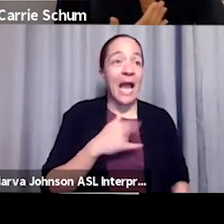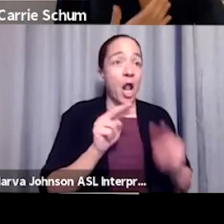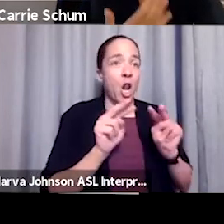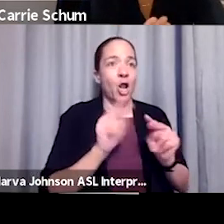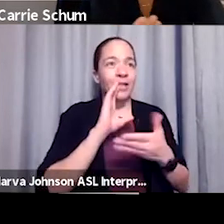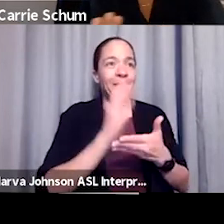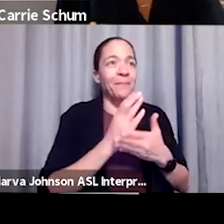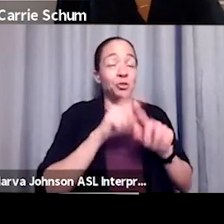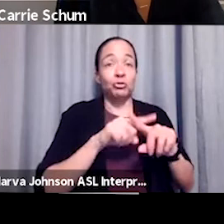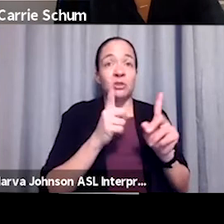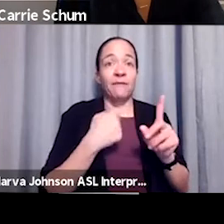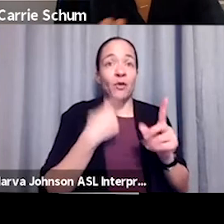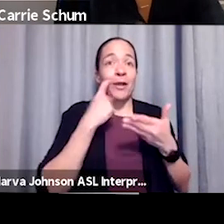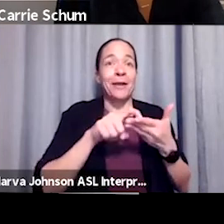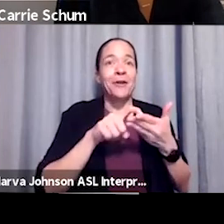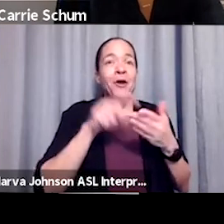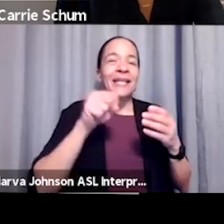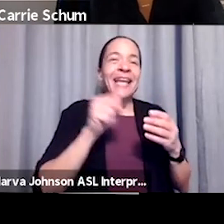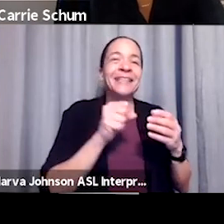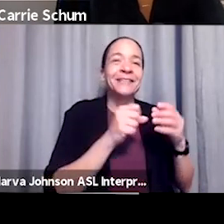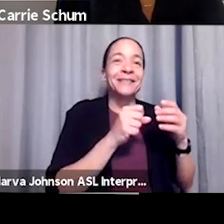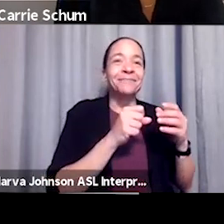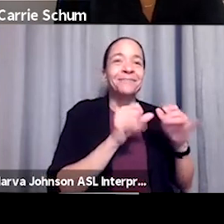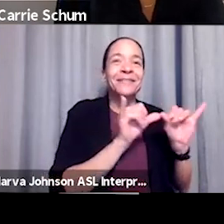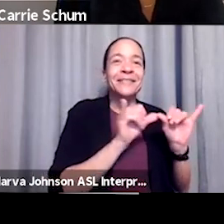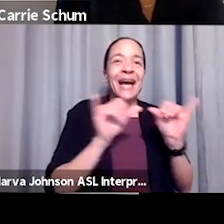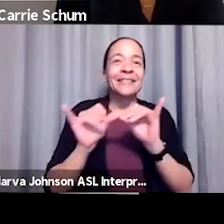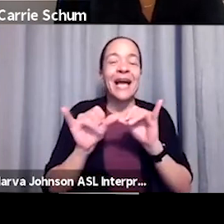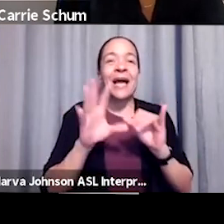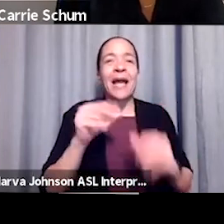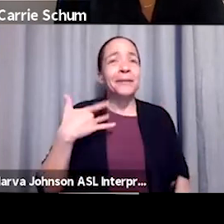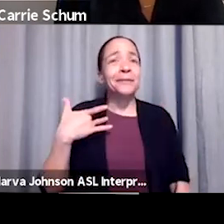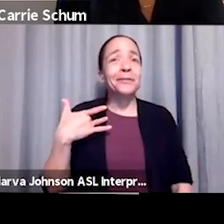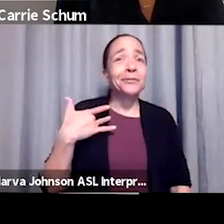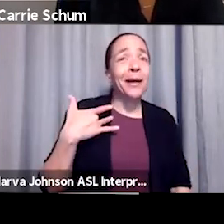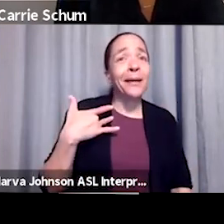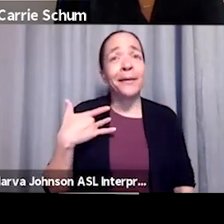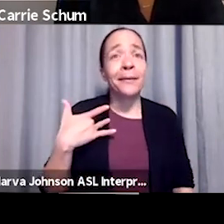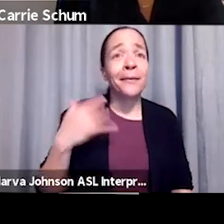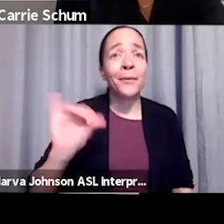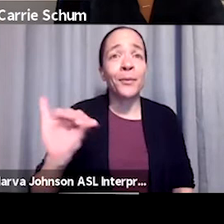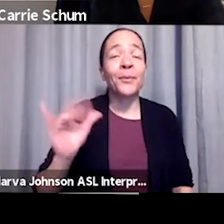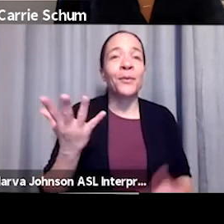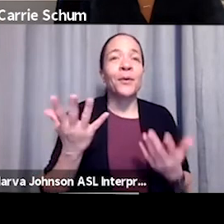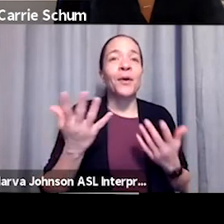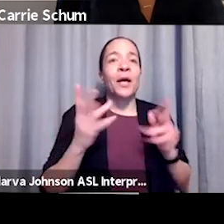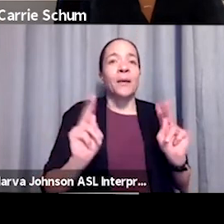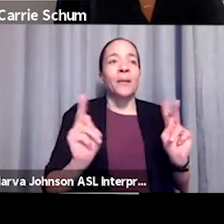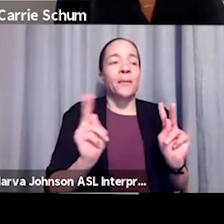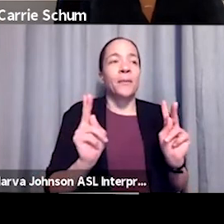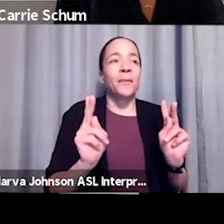the difference I see, in addition to size, is swagger. To Doug's point, there's a lot, people are much